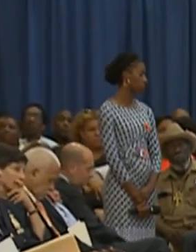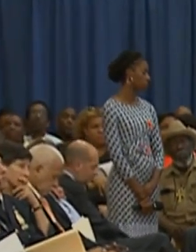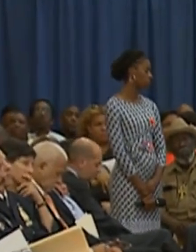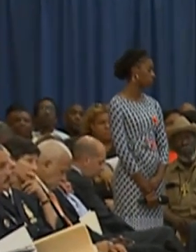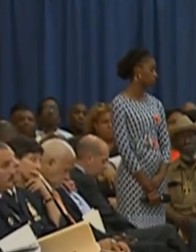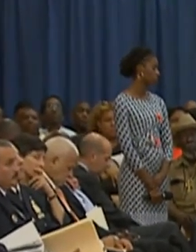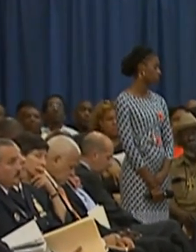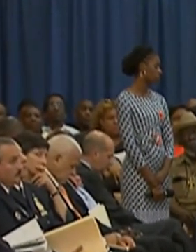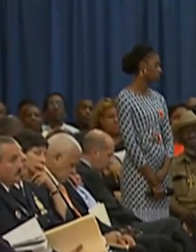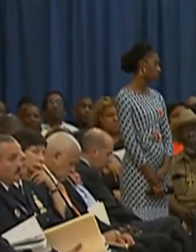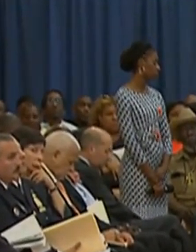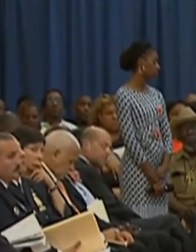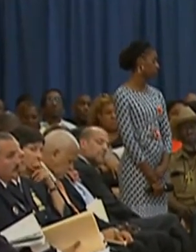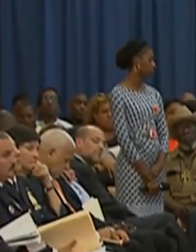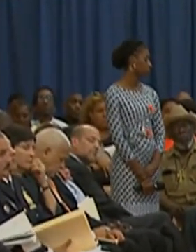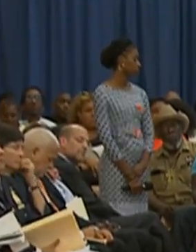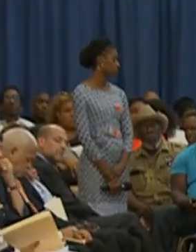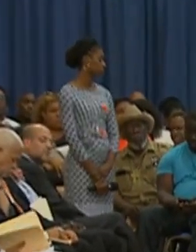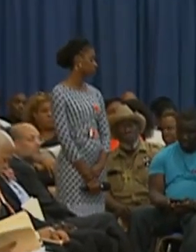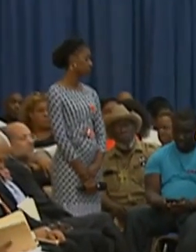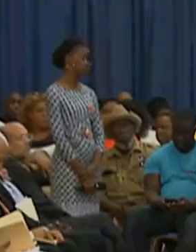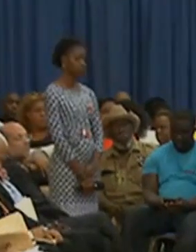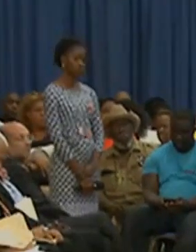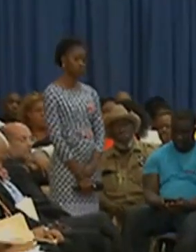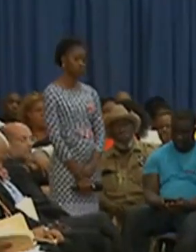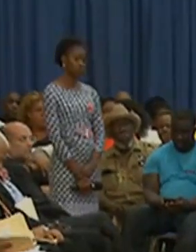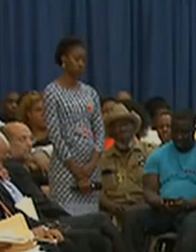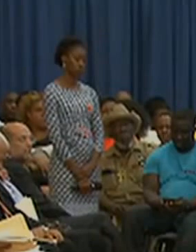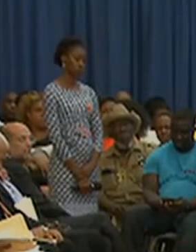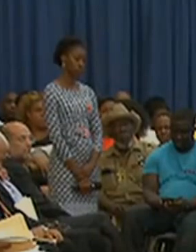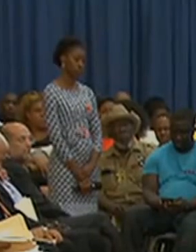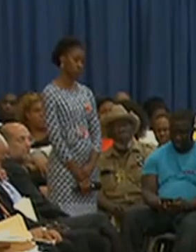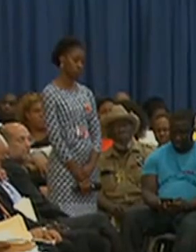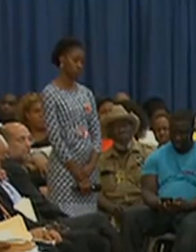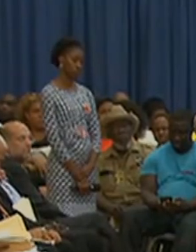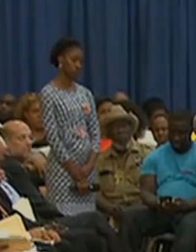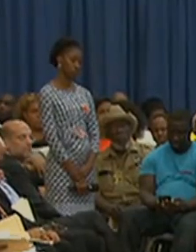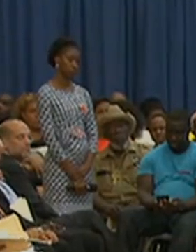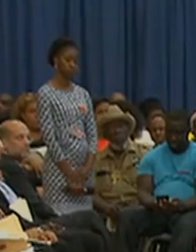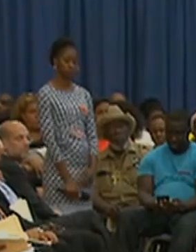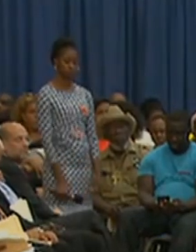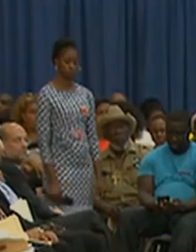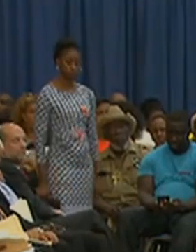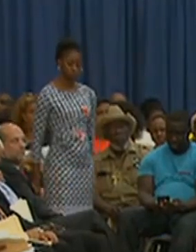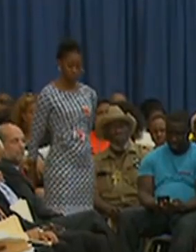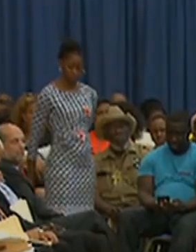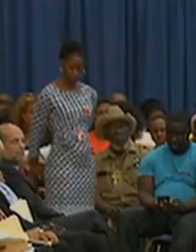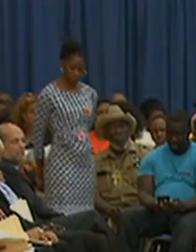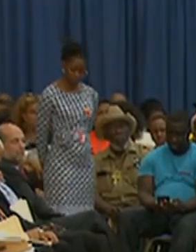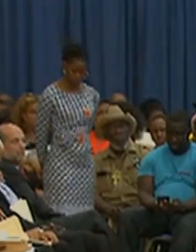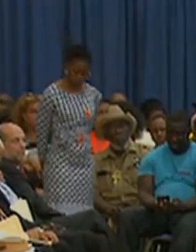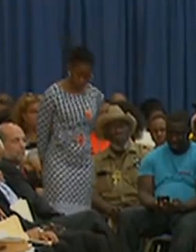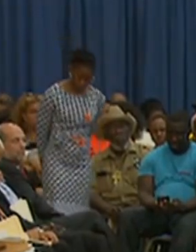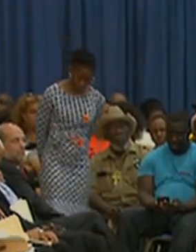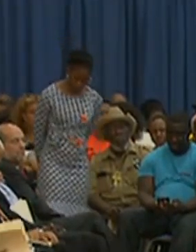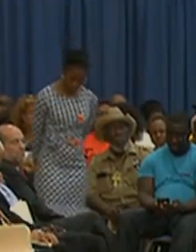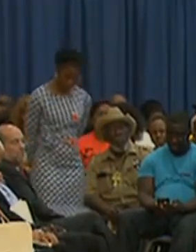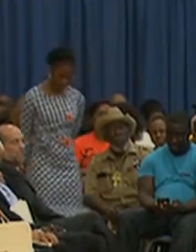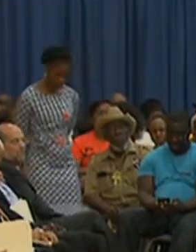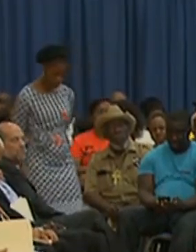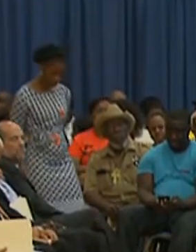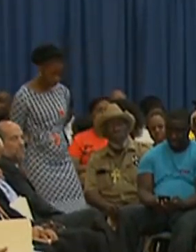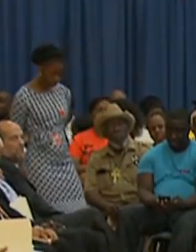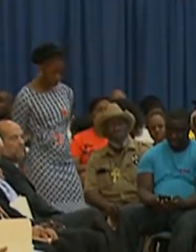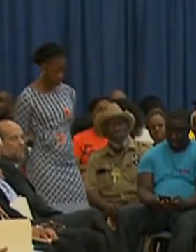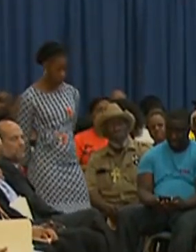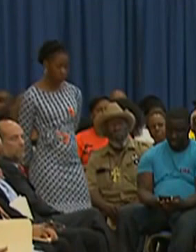You know that the Health and Hospitals Corporation, which represents all of our public hospitals and clinics, has been in a lot of financial trouble